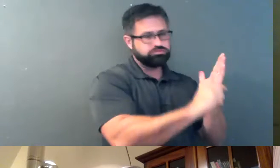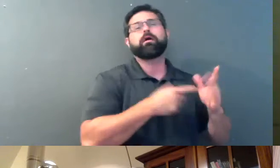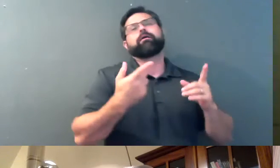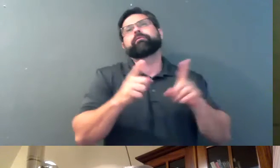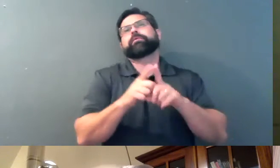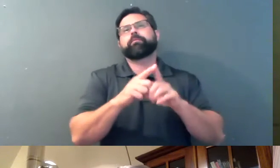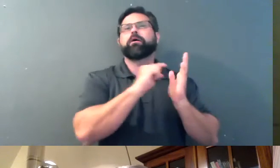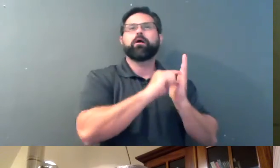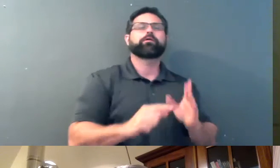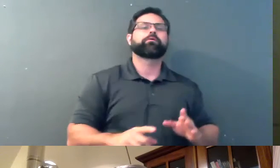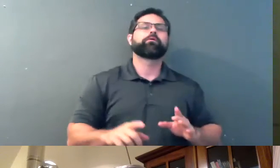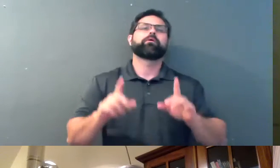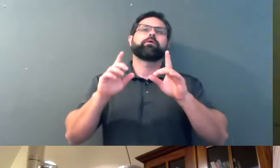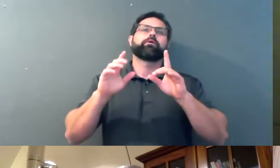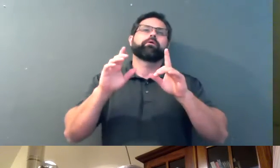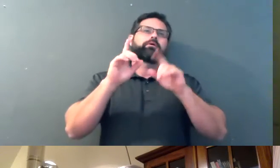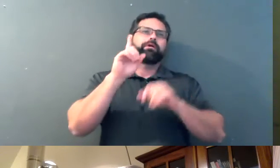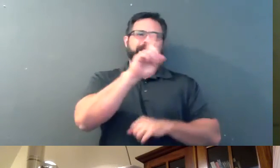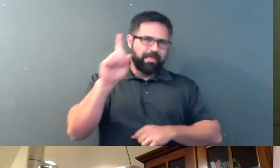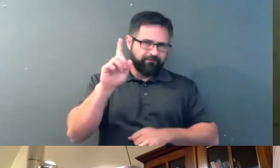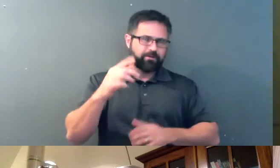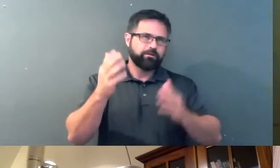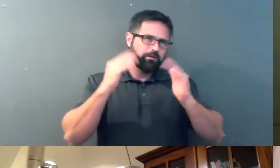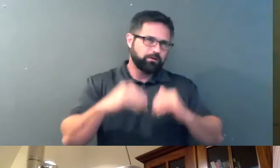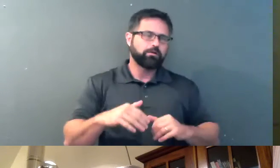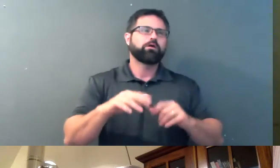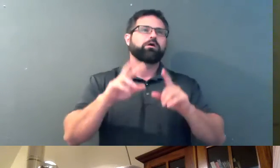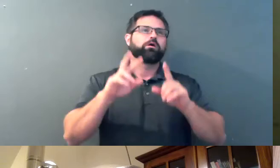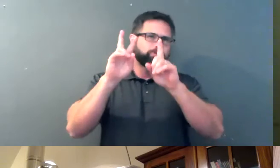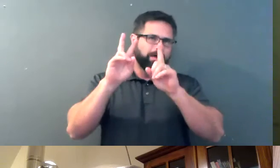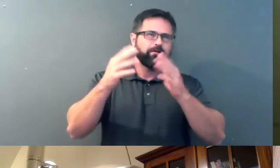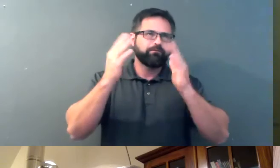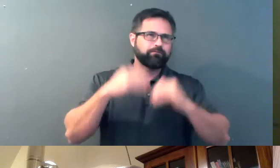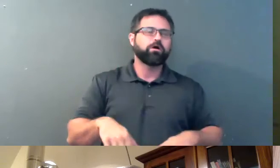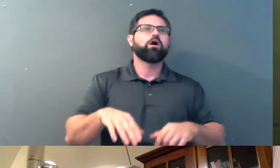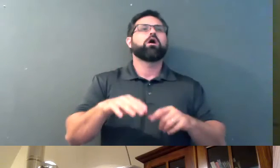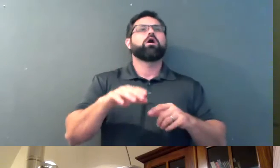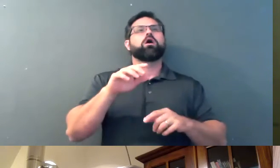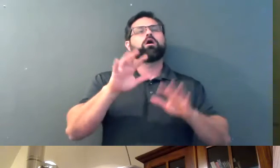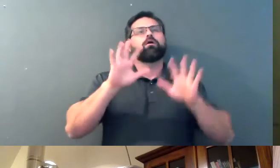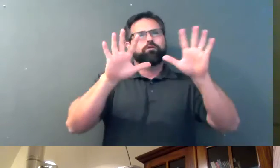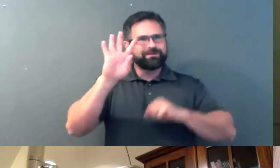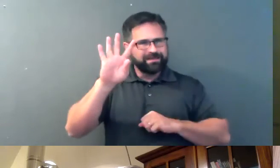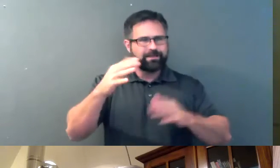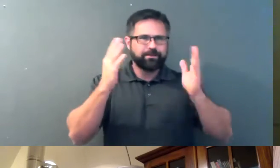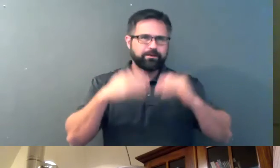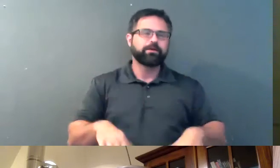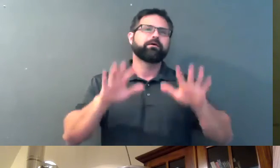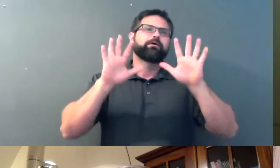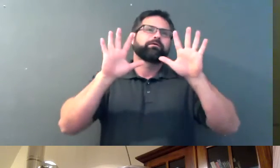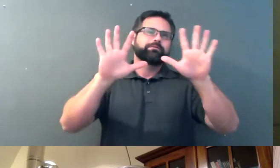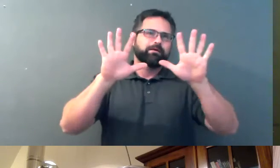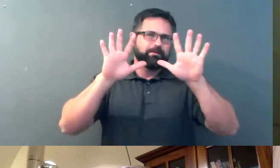Articles 11, 12, 14, 19, 25, and 28,